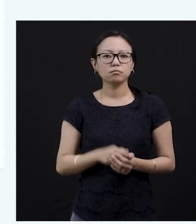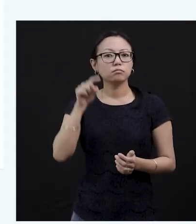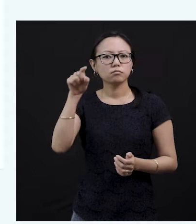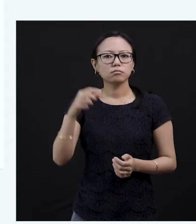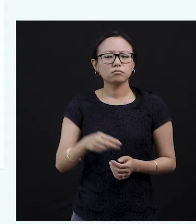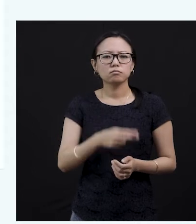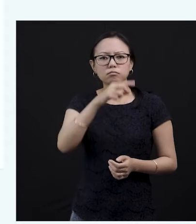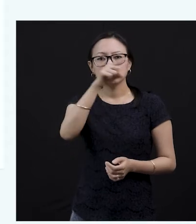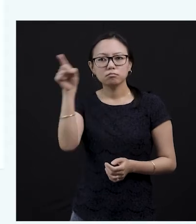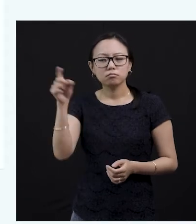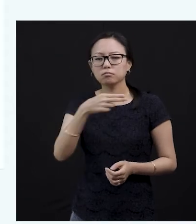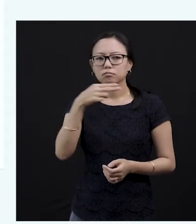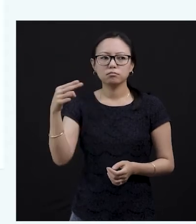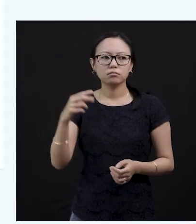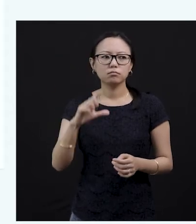we have